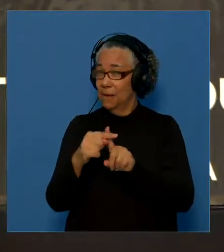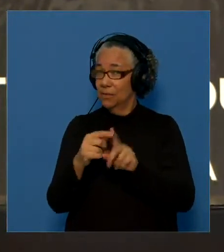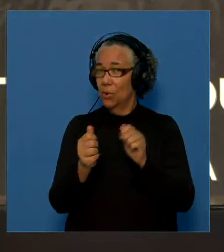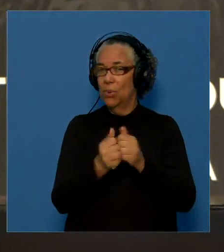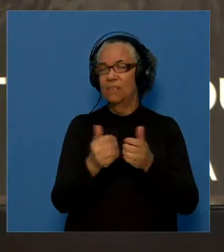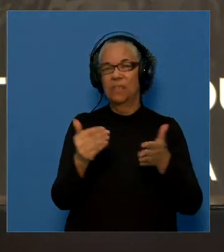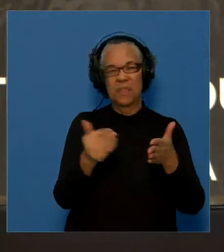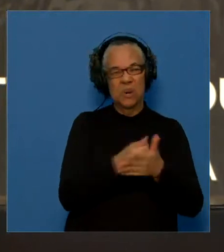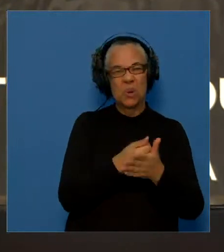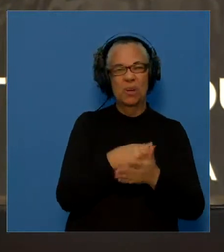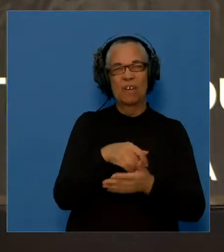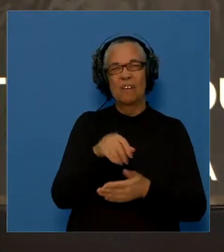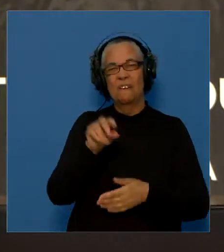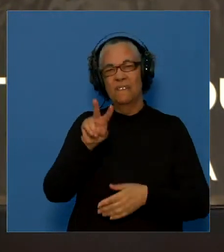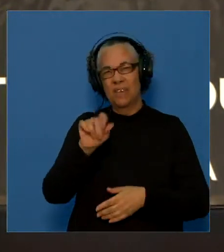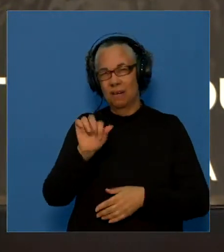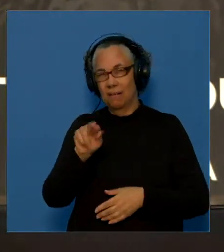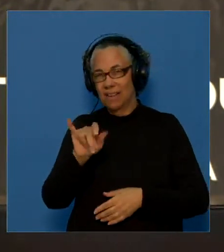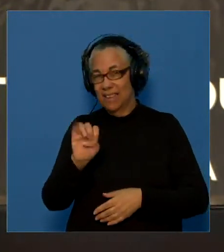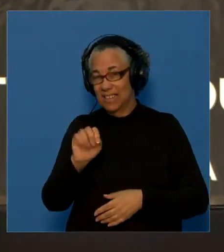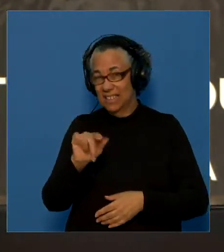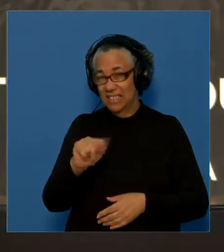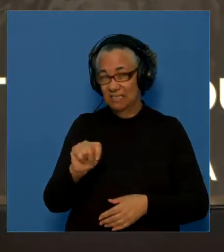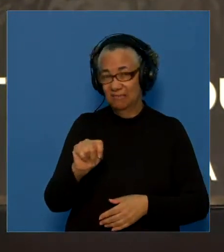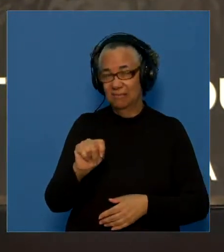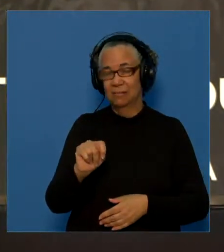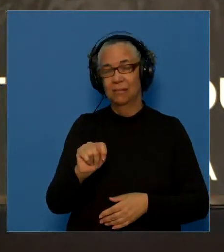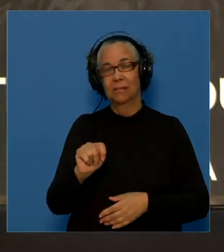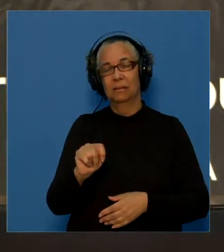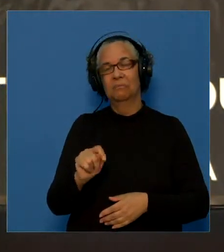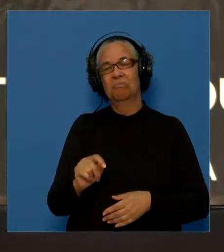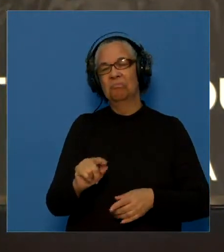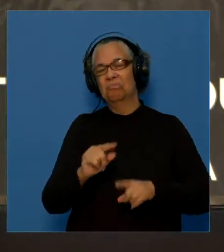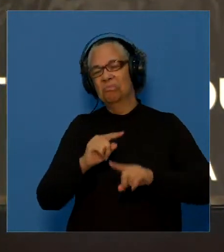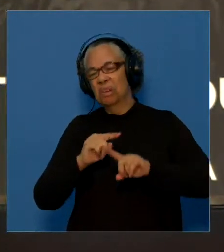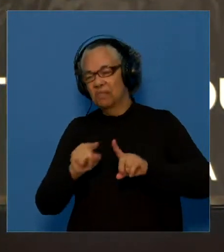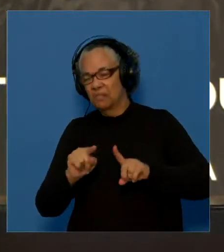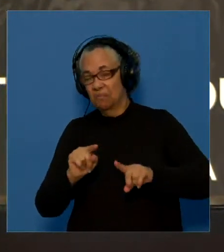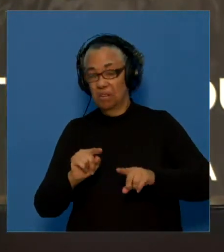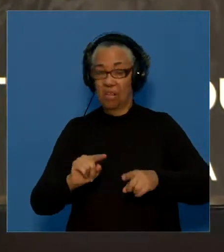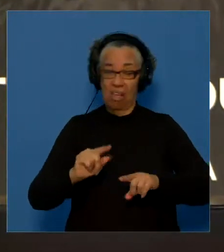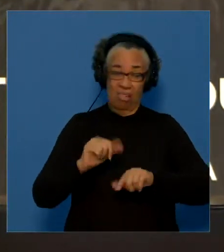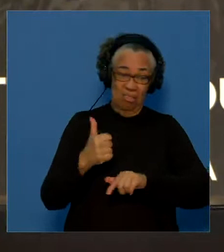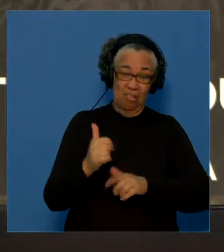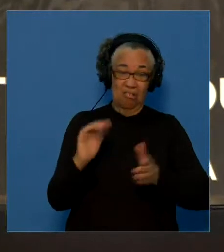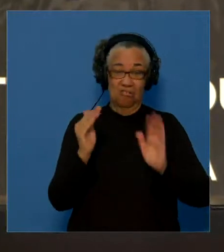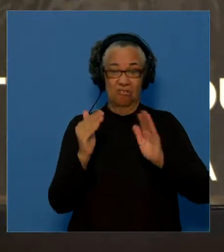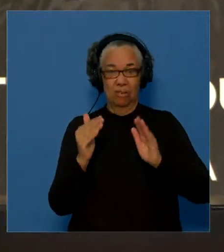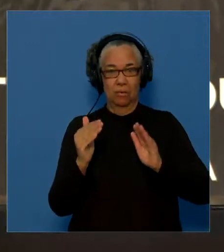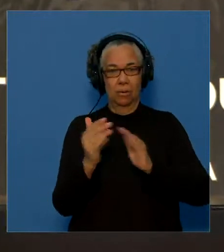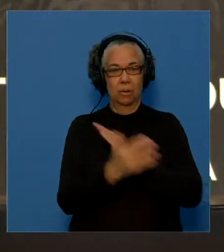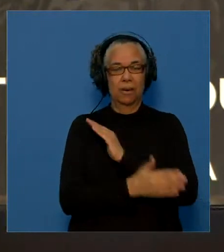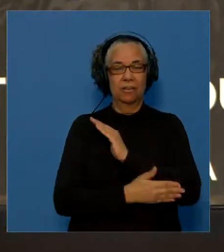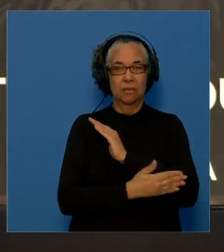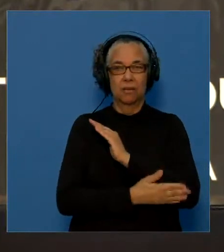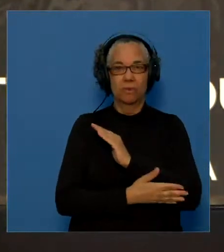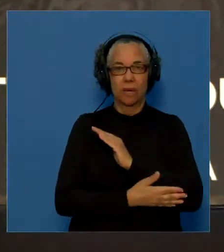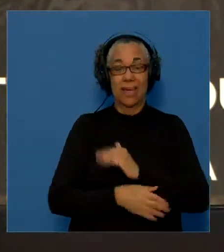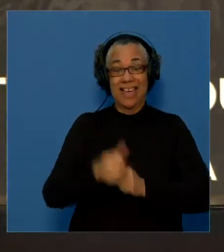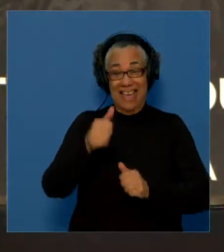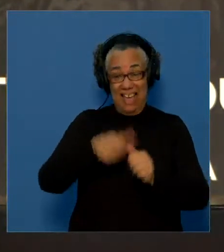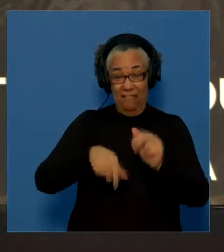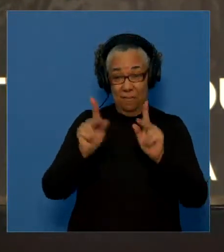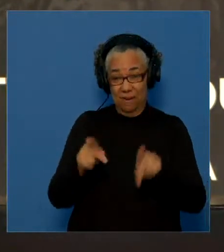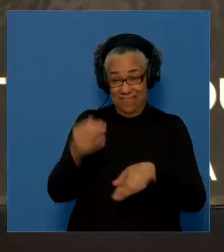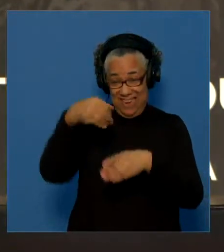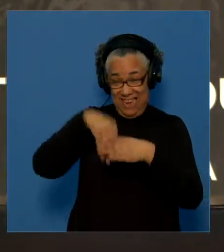variant. And unlike other countries that have implemented restrictions, every person who enters Bermuda is tested, and that